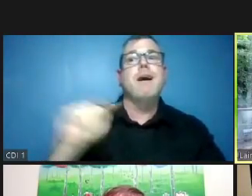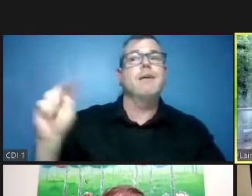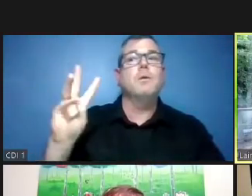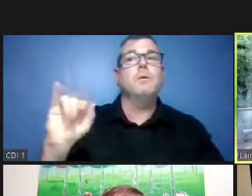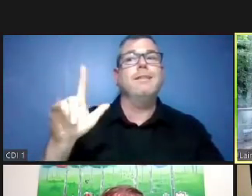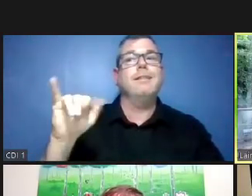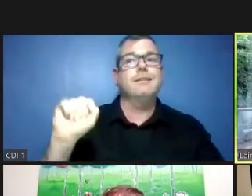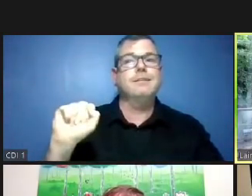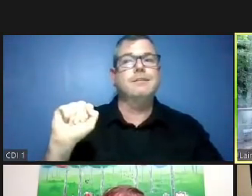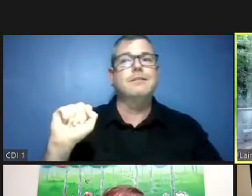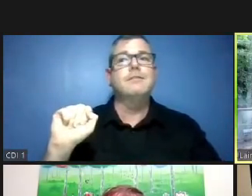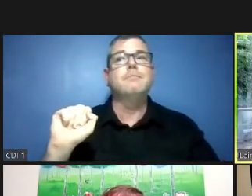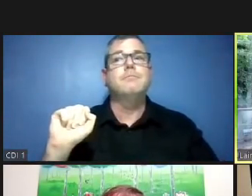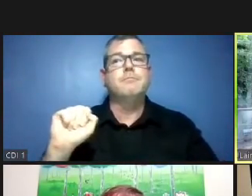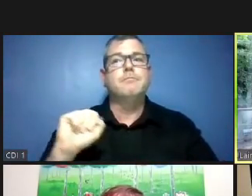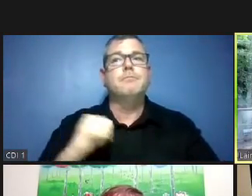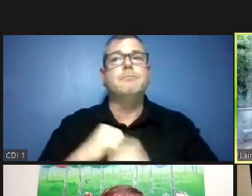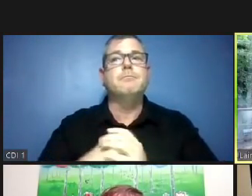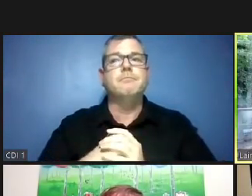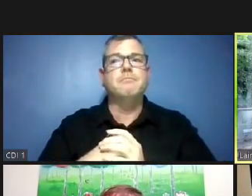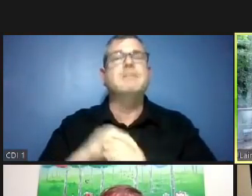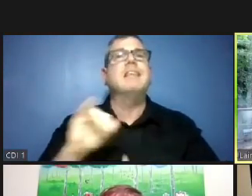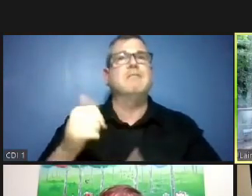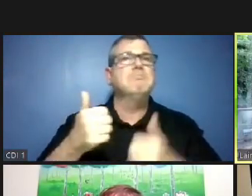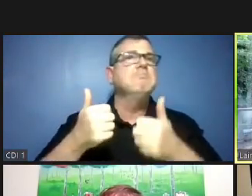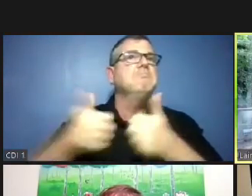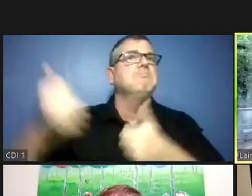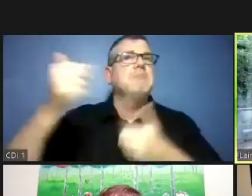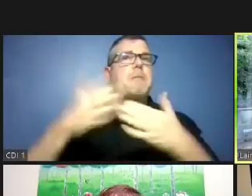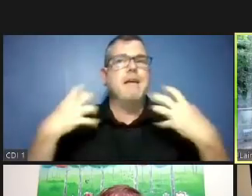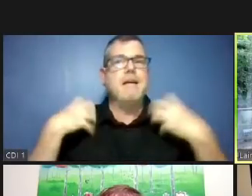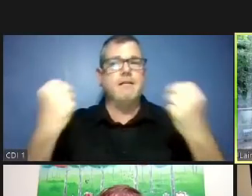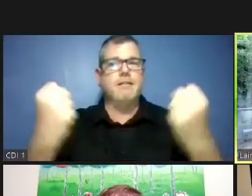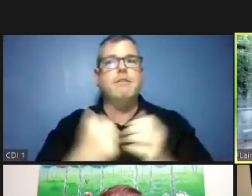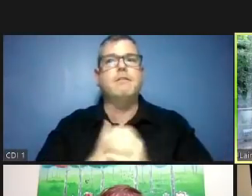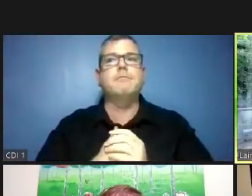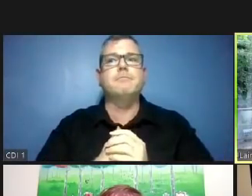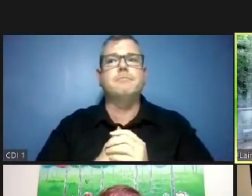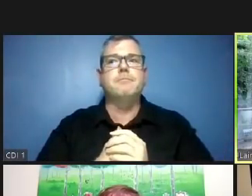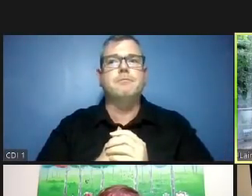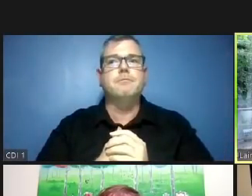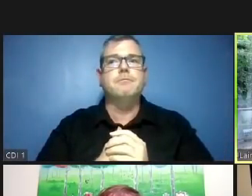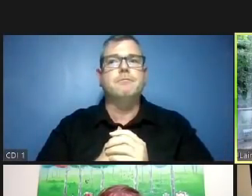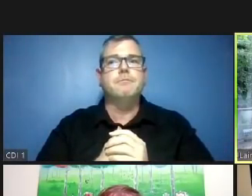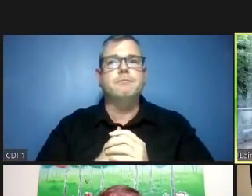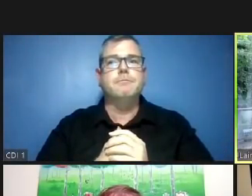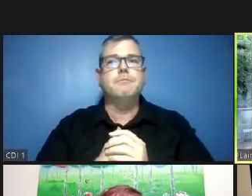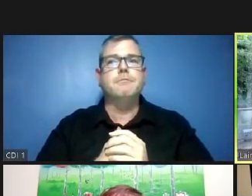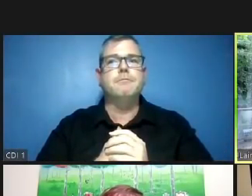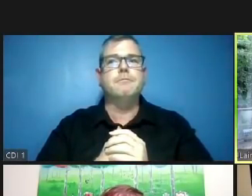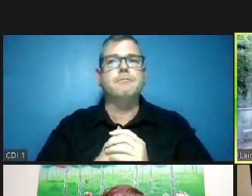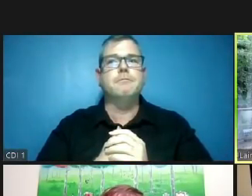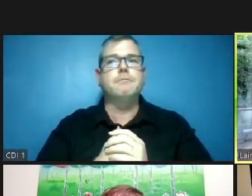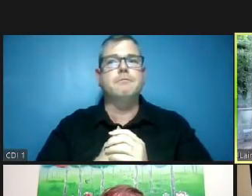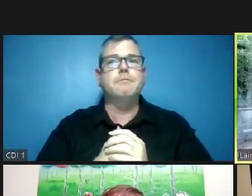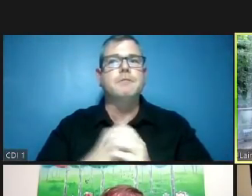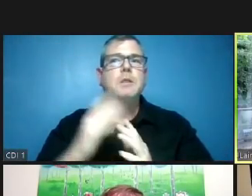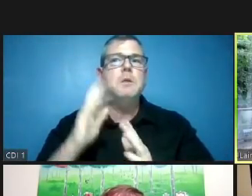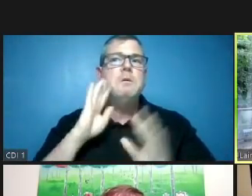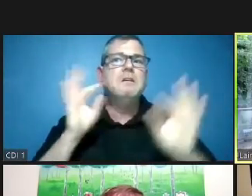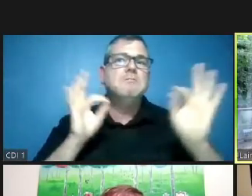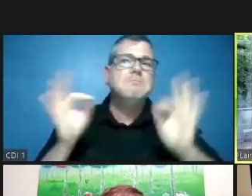brief update on the end of the shelter in place, stay at home order, that is, and where we are in the blueprint, as well as